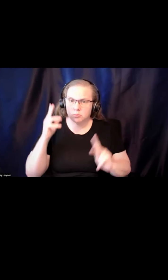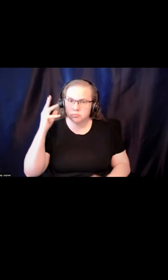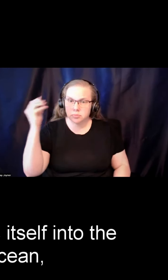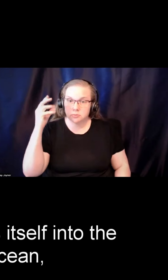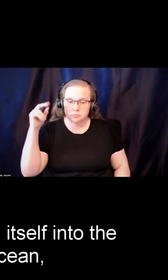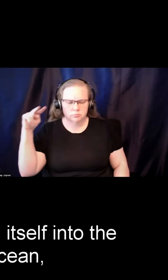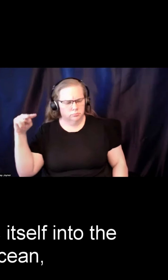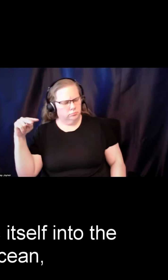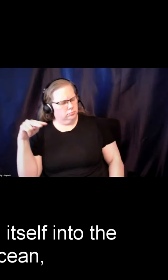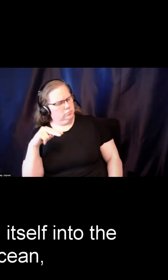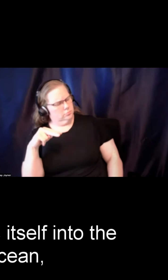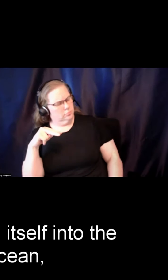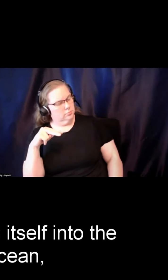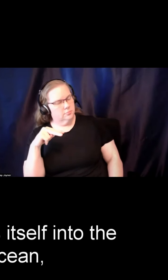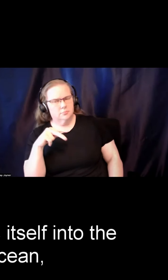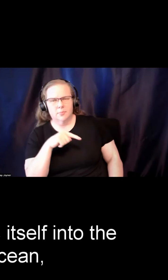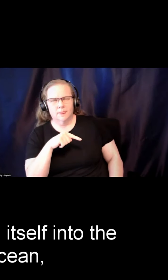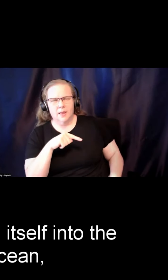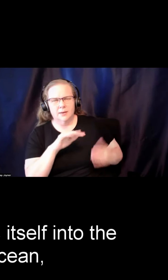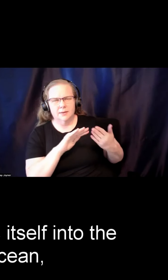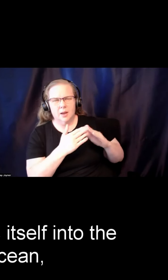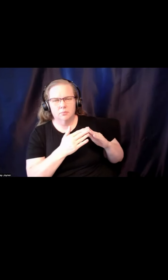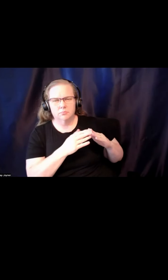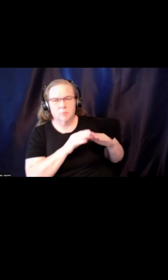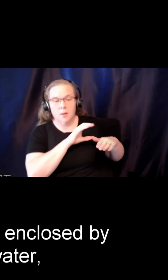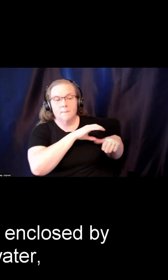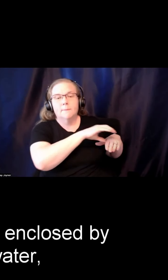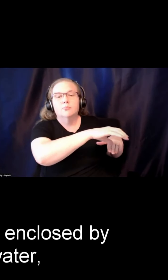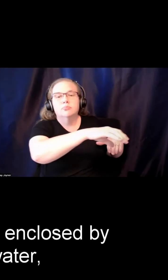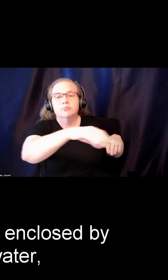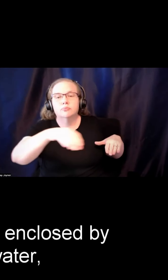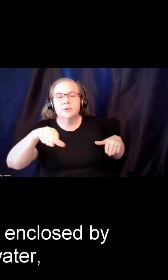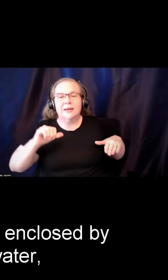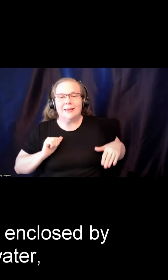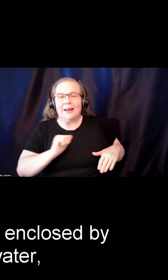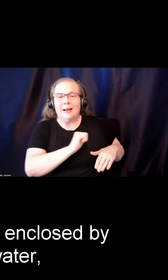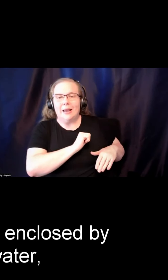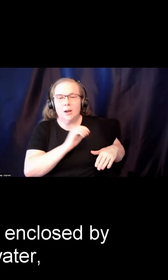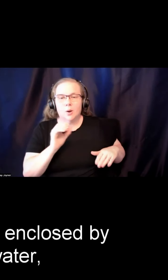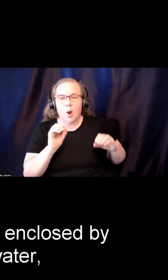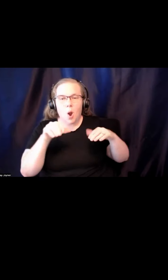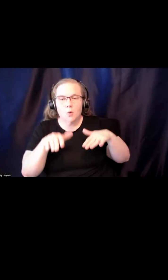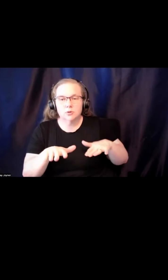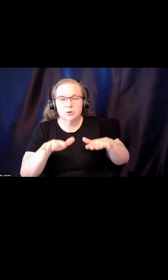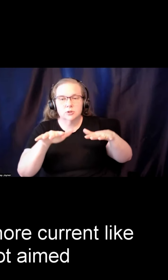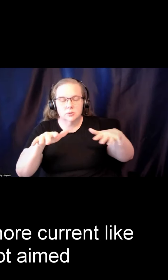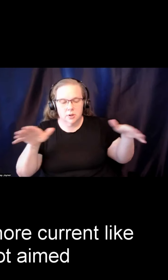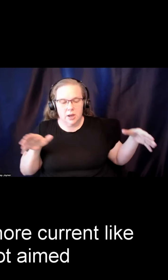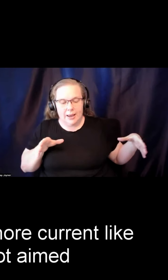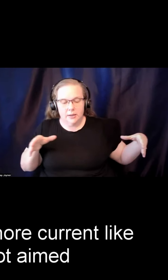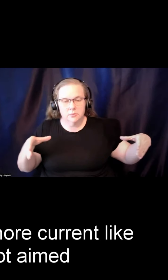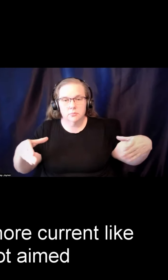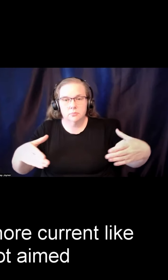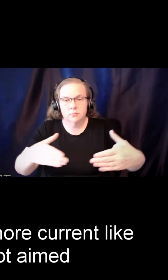Harbor, a town that thrusts itself into the Atlantic Ocean, all but completely enclosed by restless water,